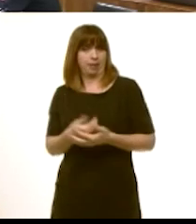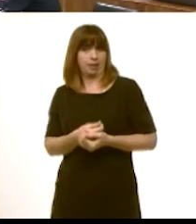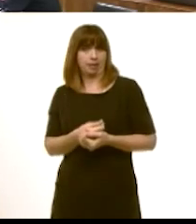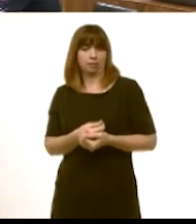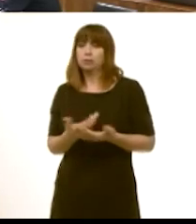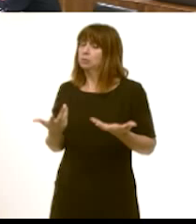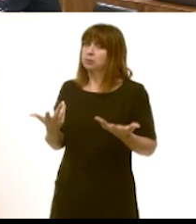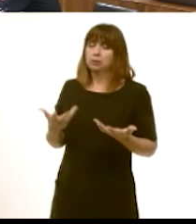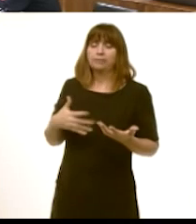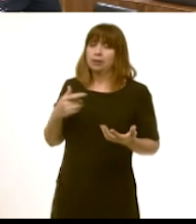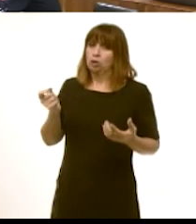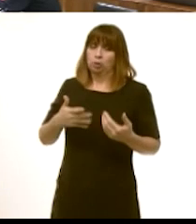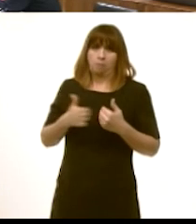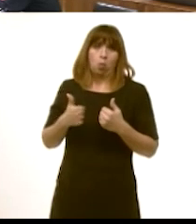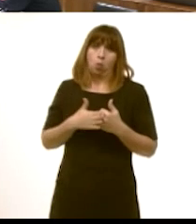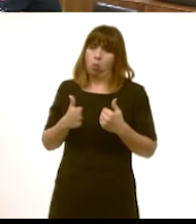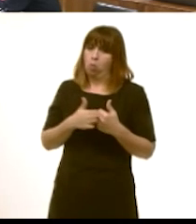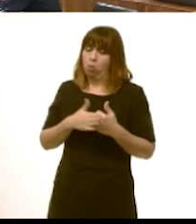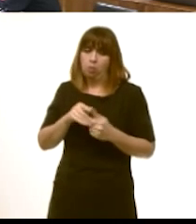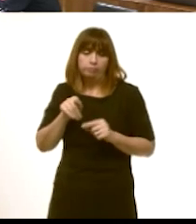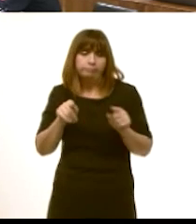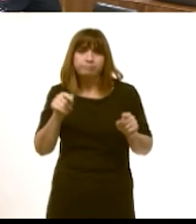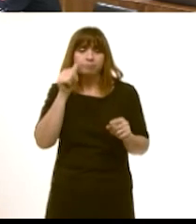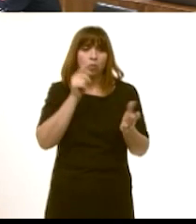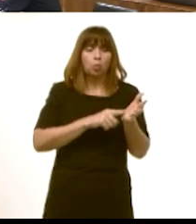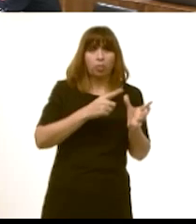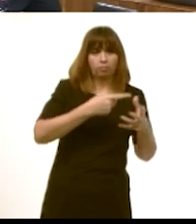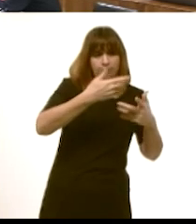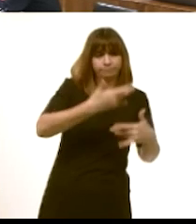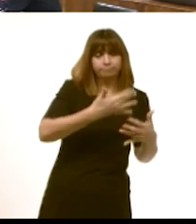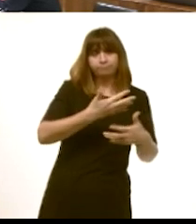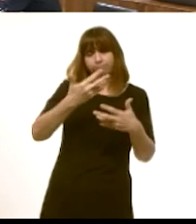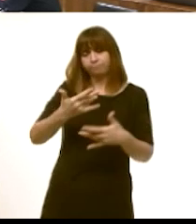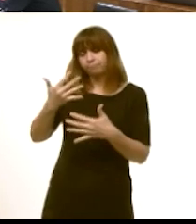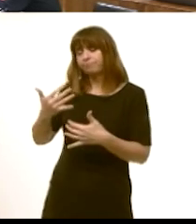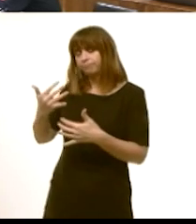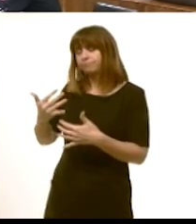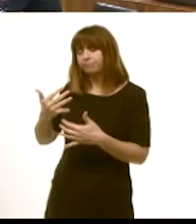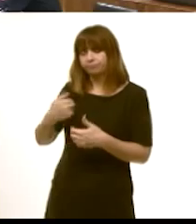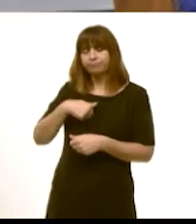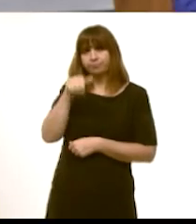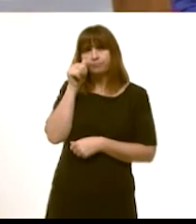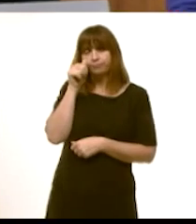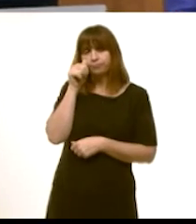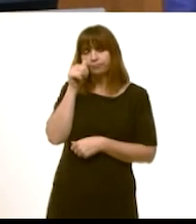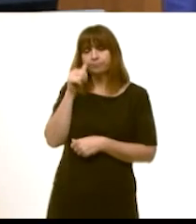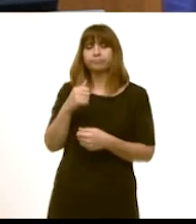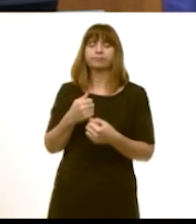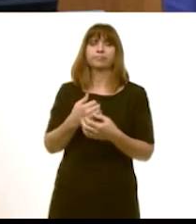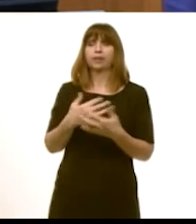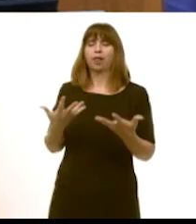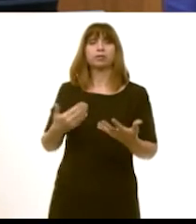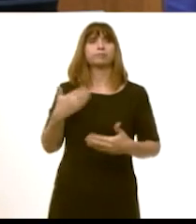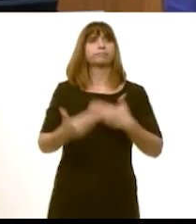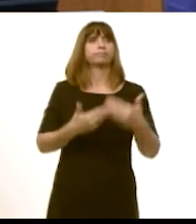suspect. Whilst we have to look at the figures for each local authority, there is no doubt that there will be a number of cases that are